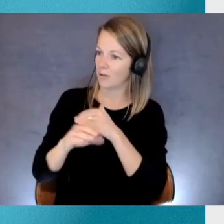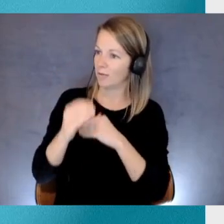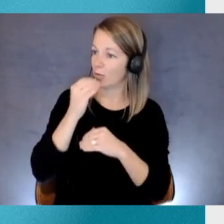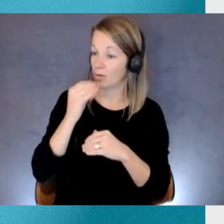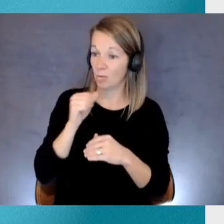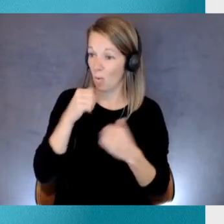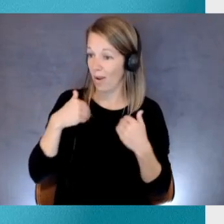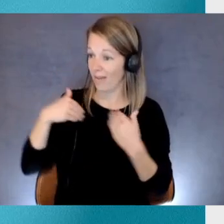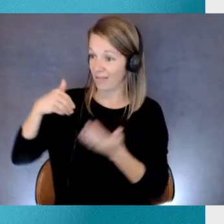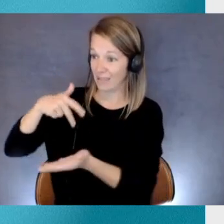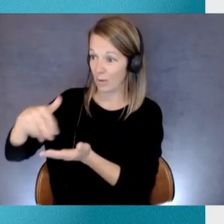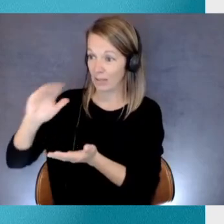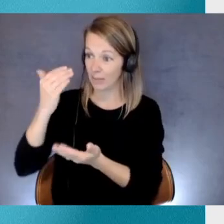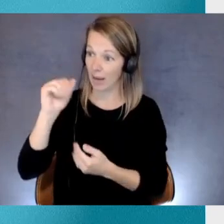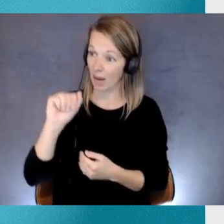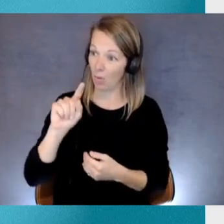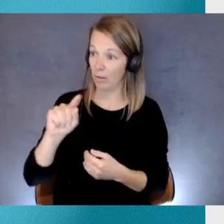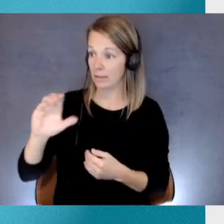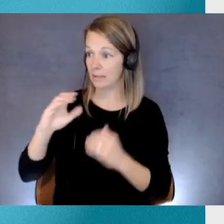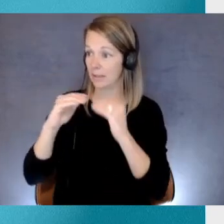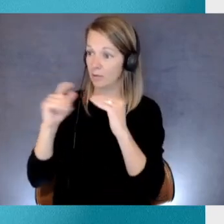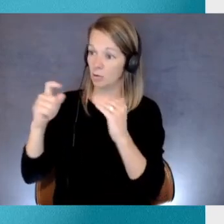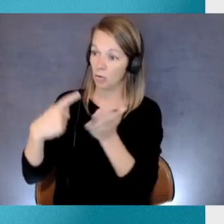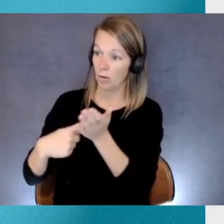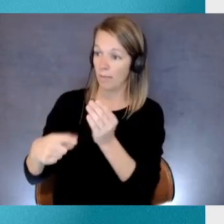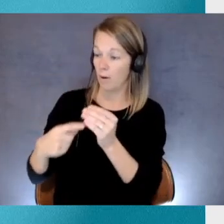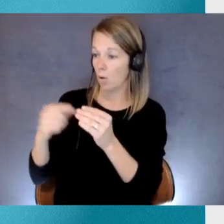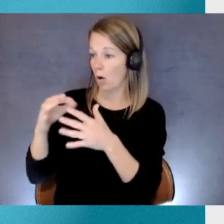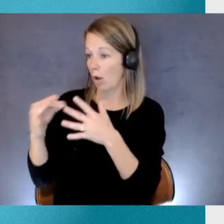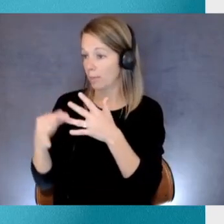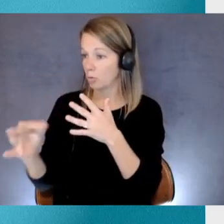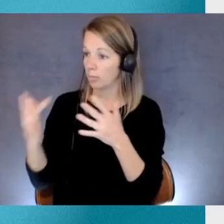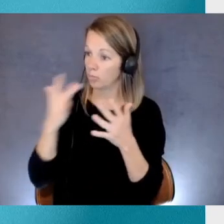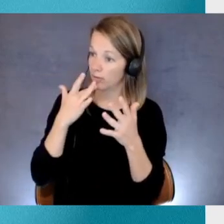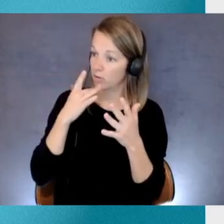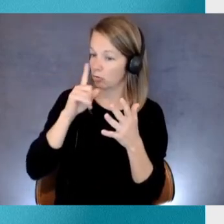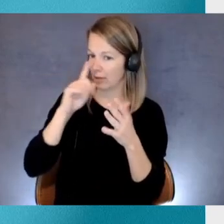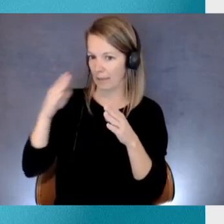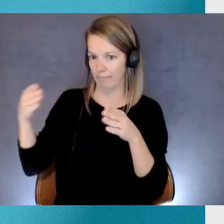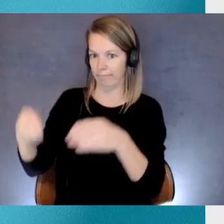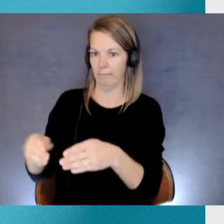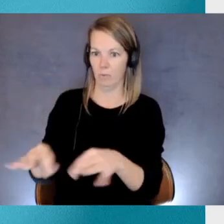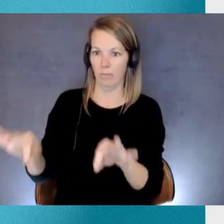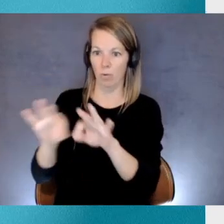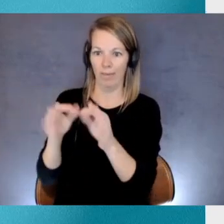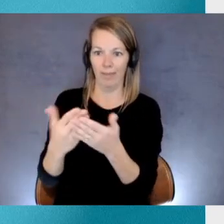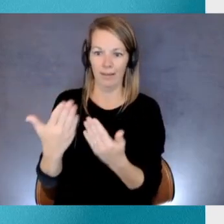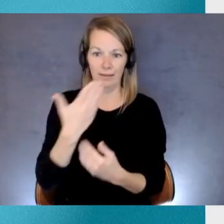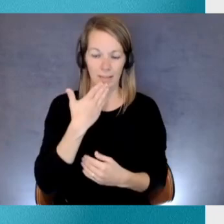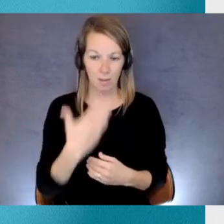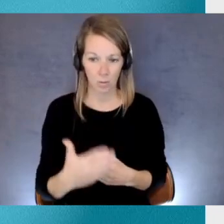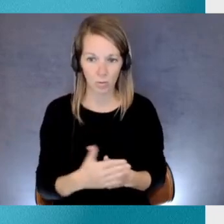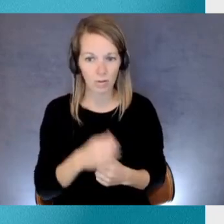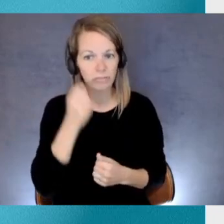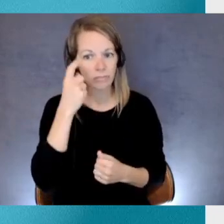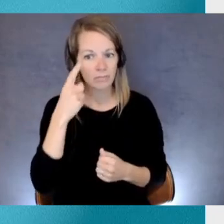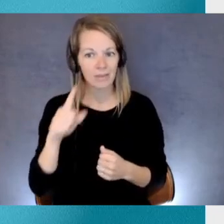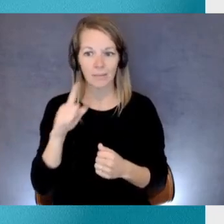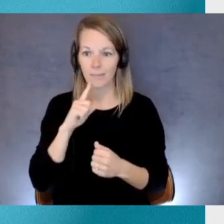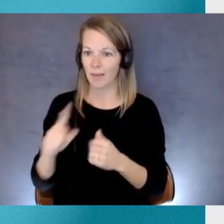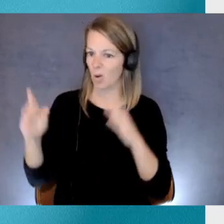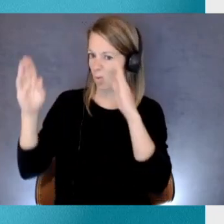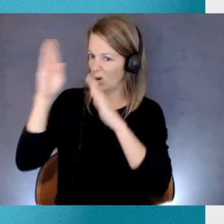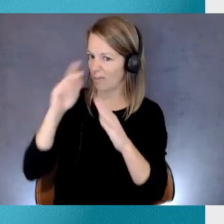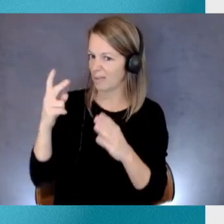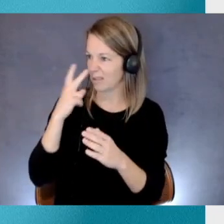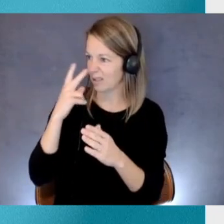appears your A1C at a level we should talk about your options, your preferences. So really tuning into important things. Thank you. I understand this has been a worry for you, but let's